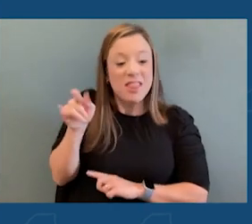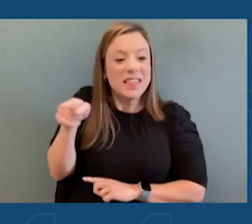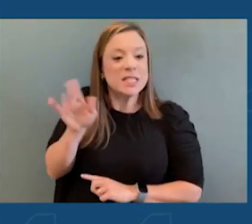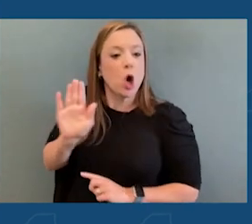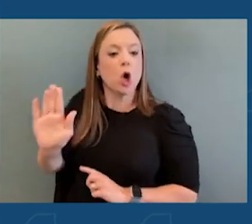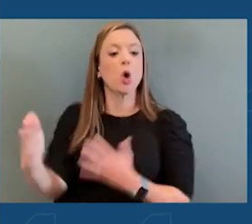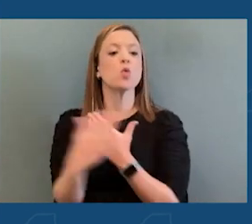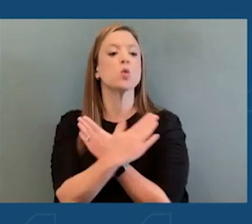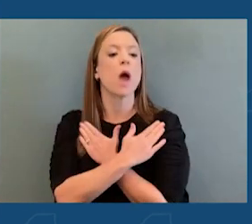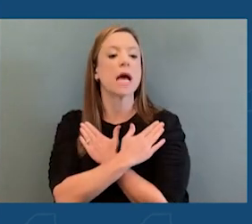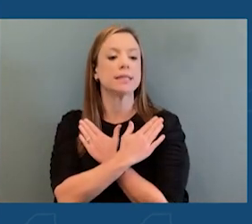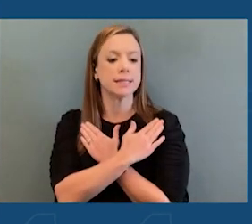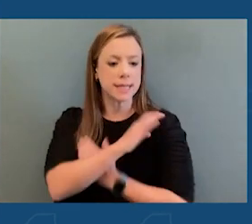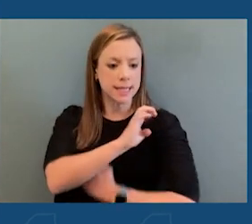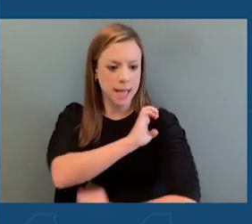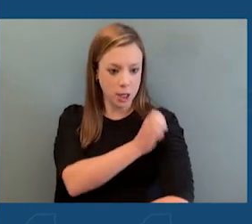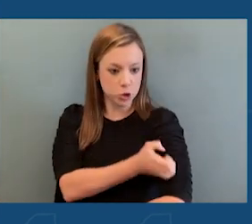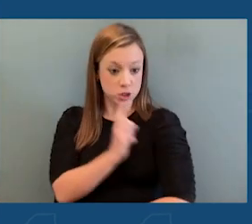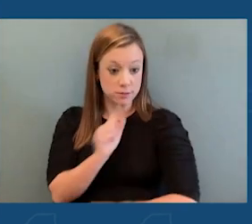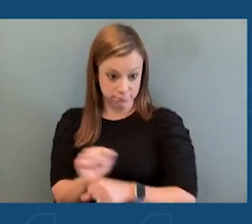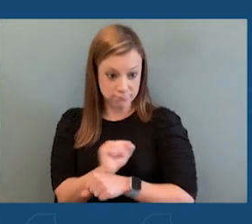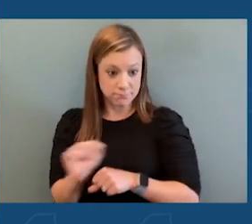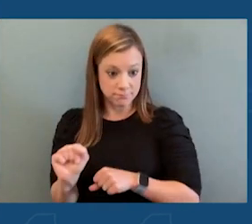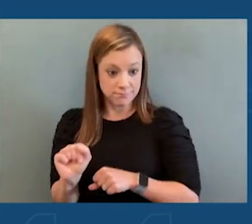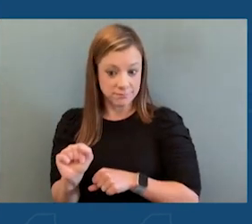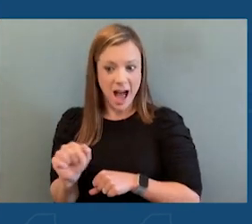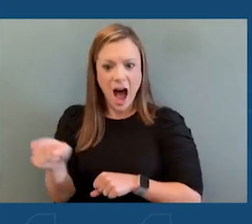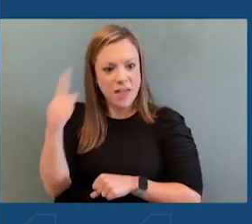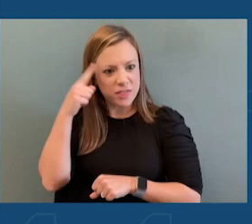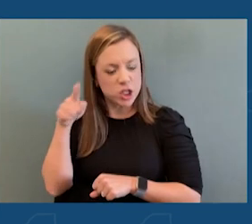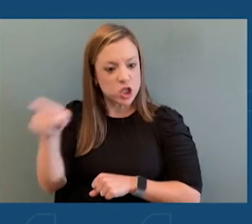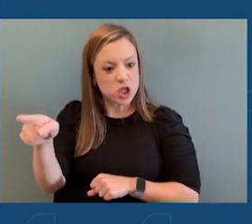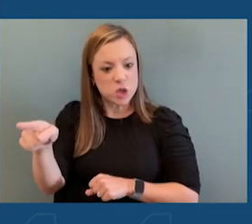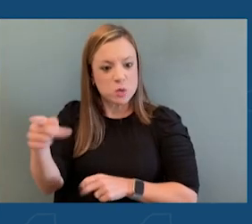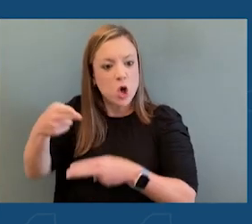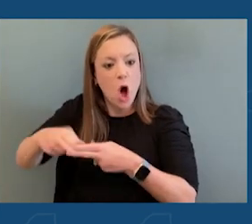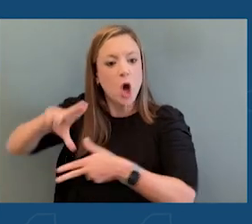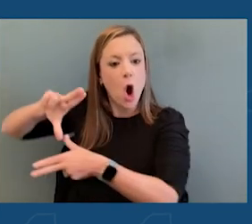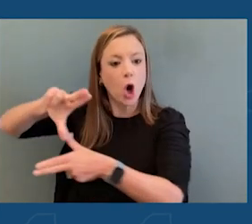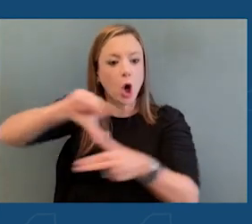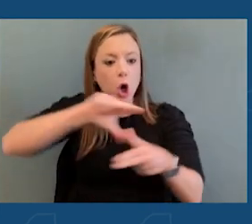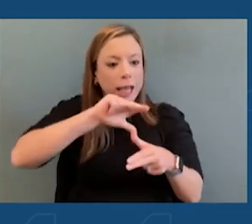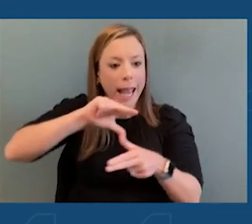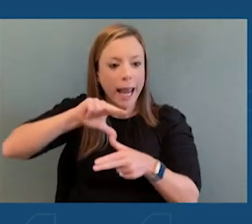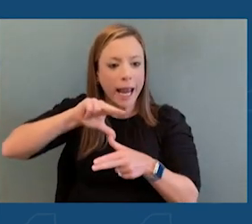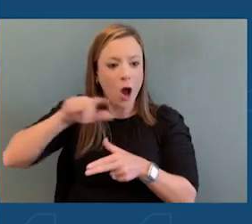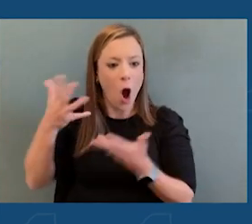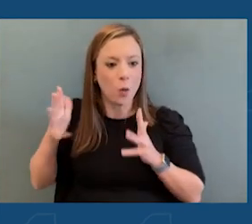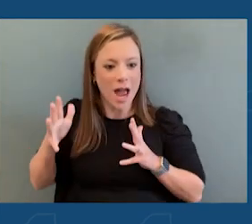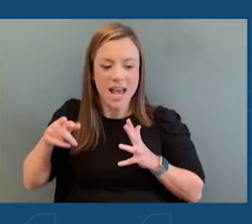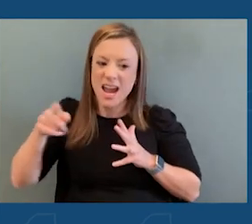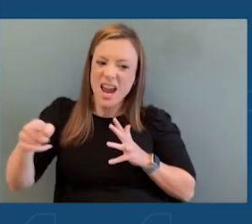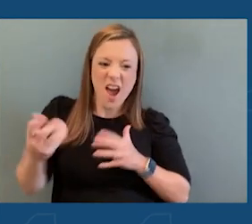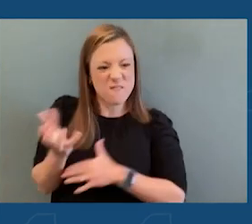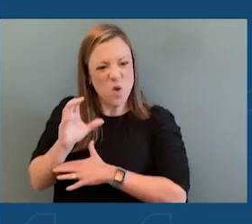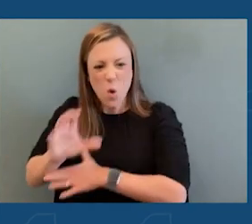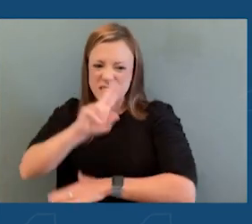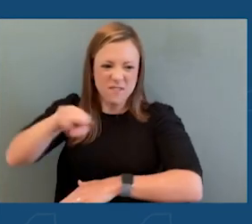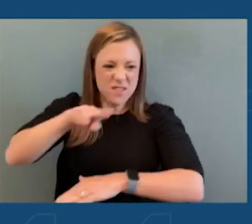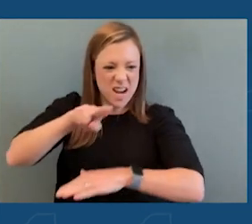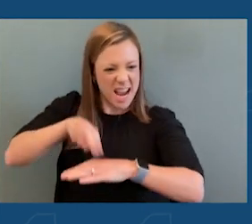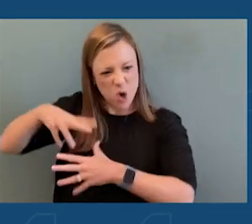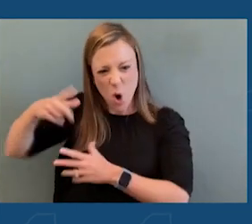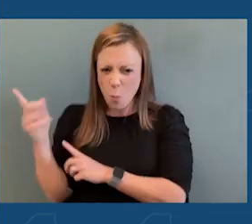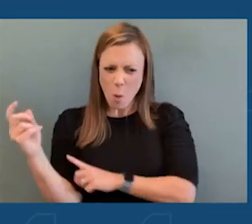Mino Lora. I think she was called a hurricane here already this morning, a force of nature. When this woman sets